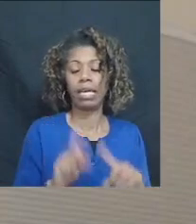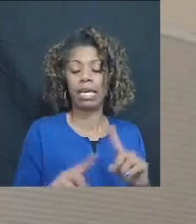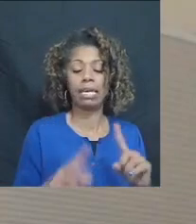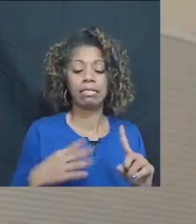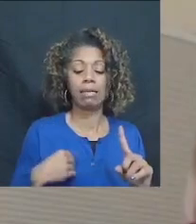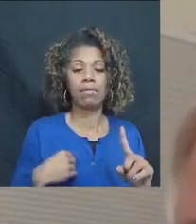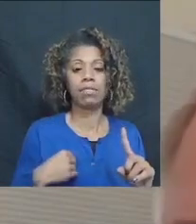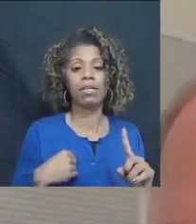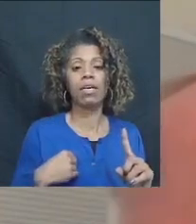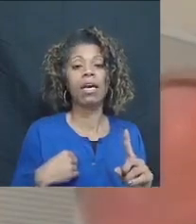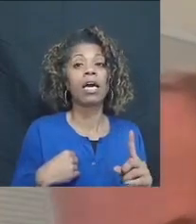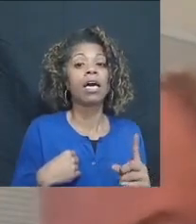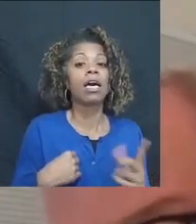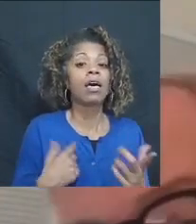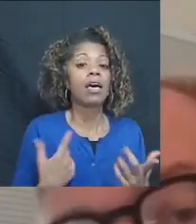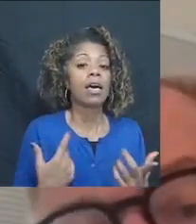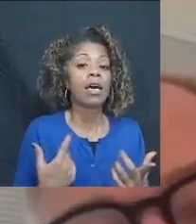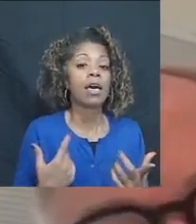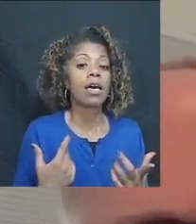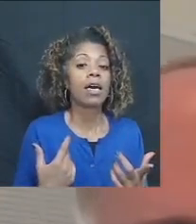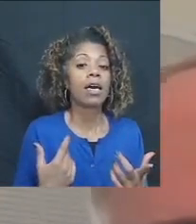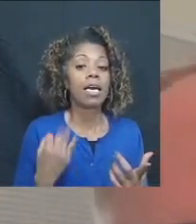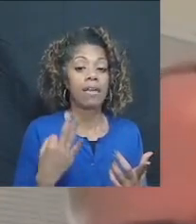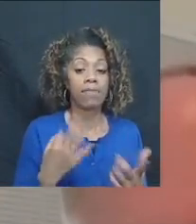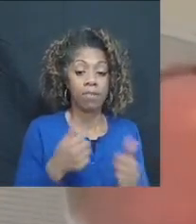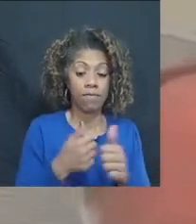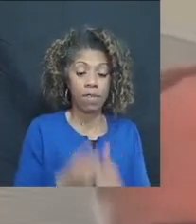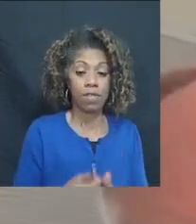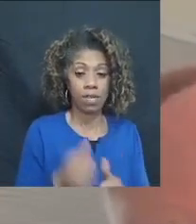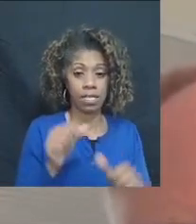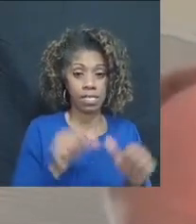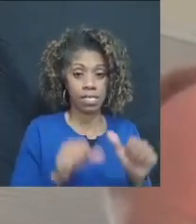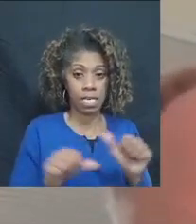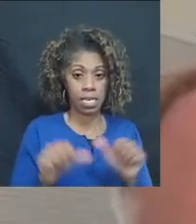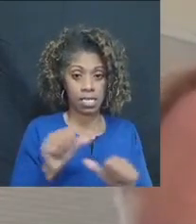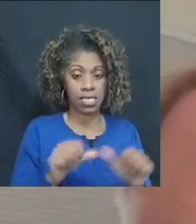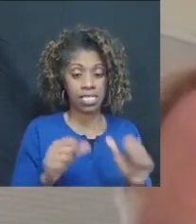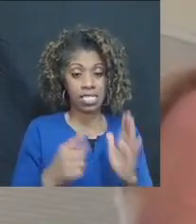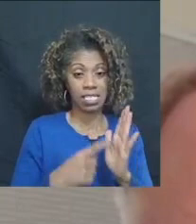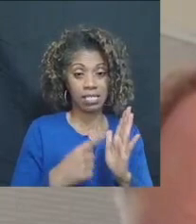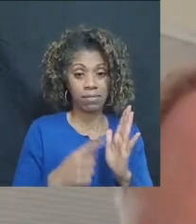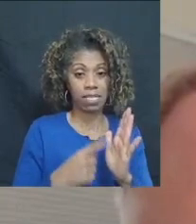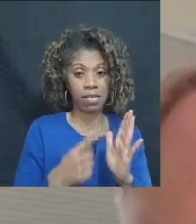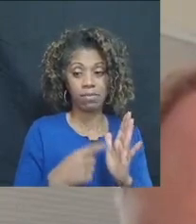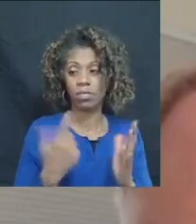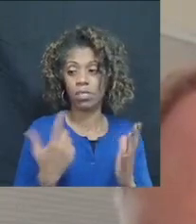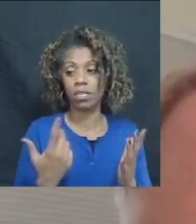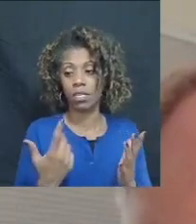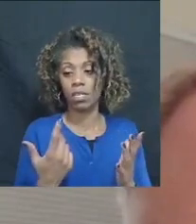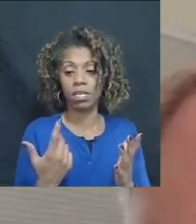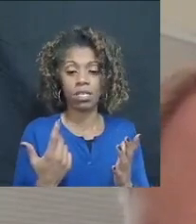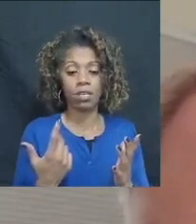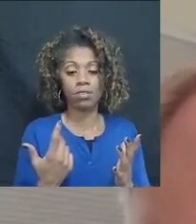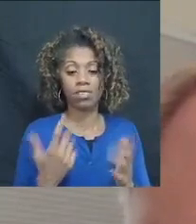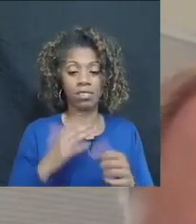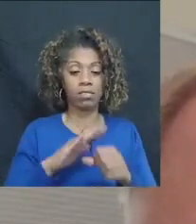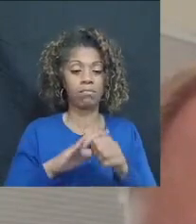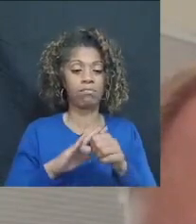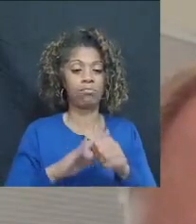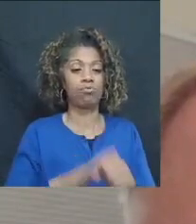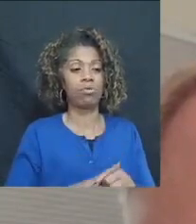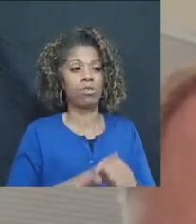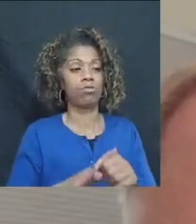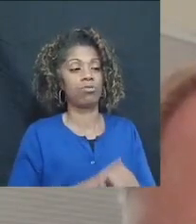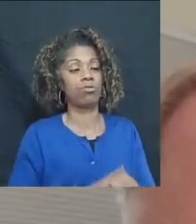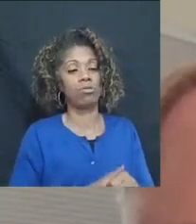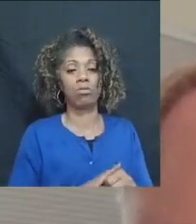they're following the science. Sometimes there's political pressure for them to do something apart from the science. And when they